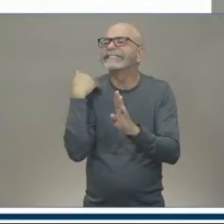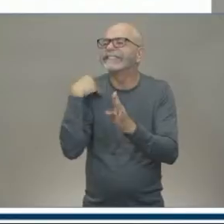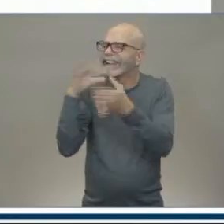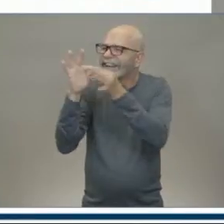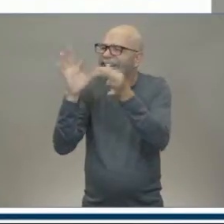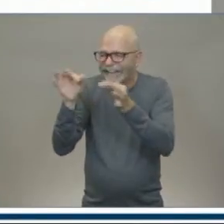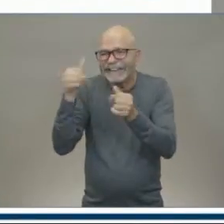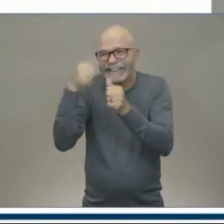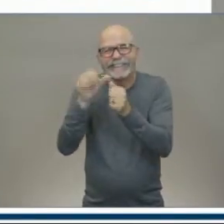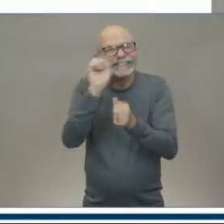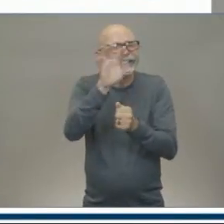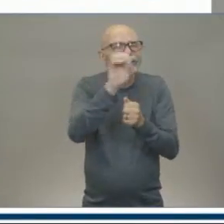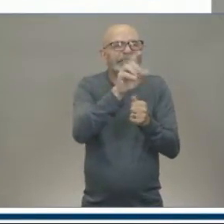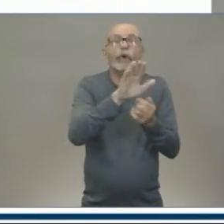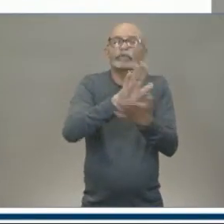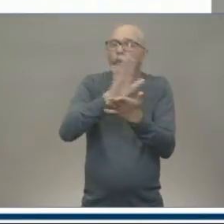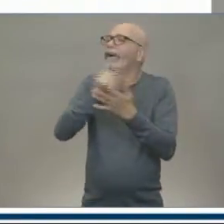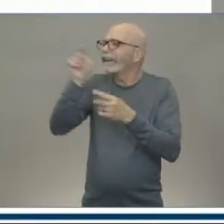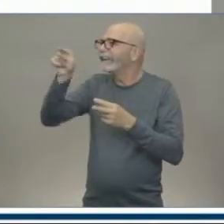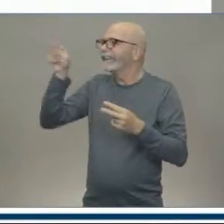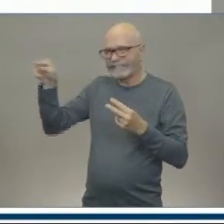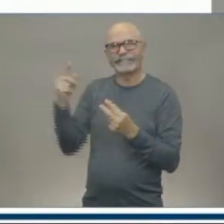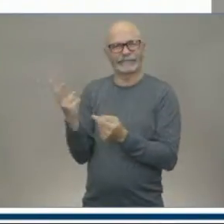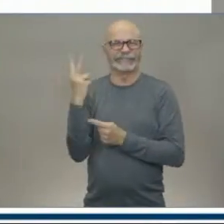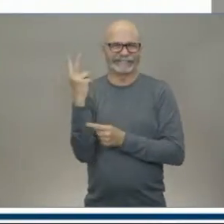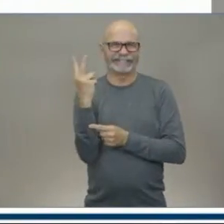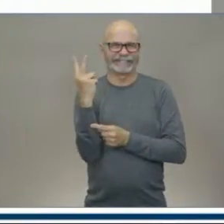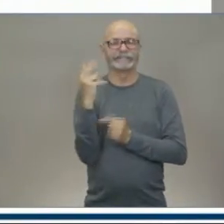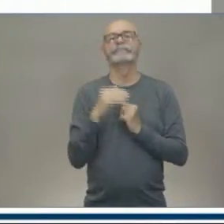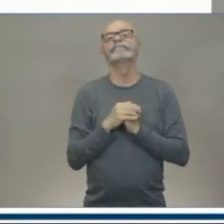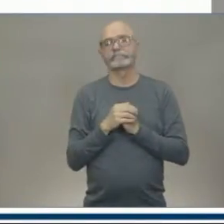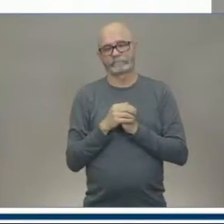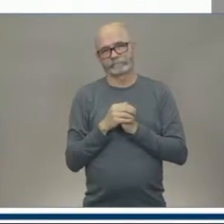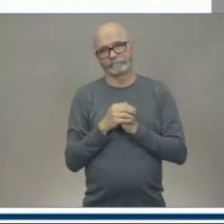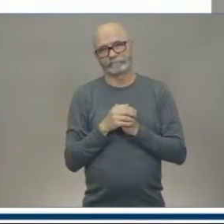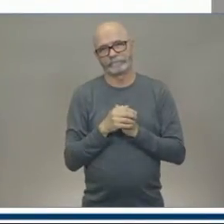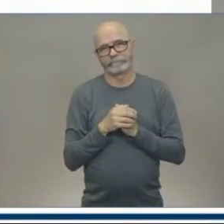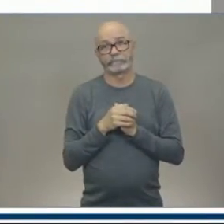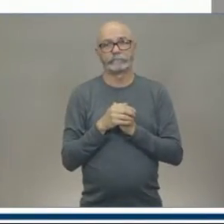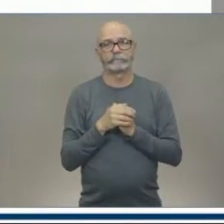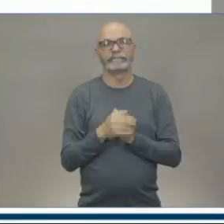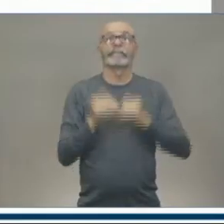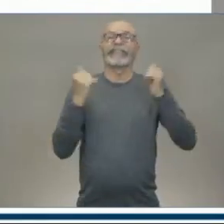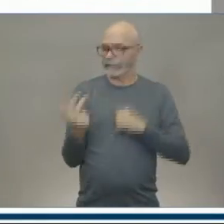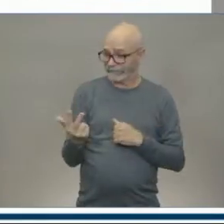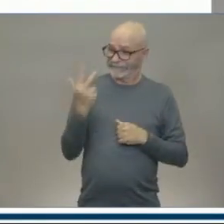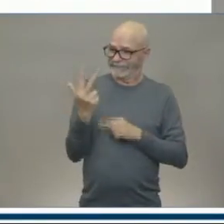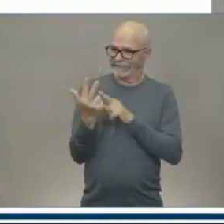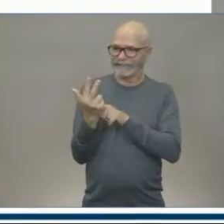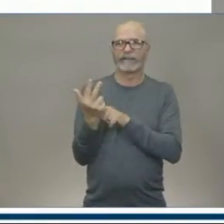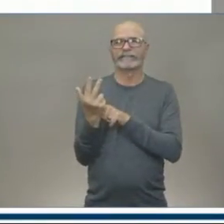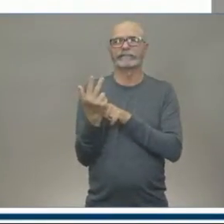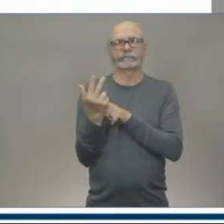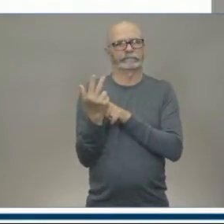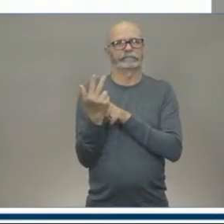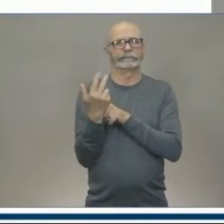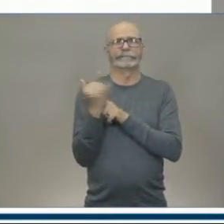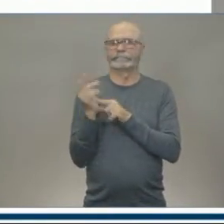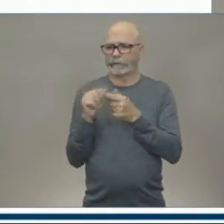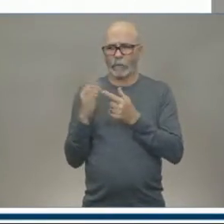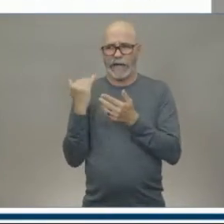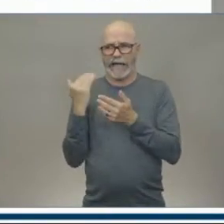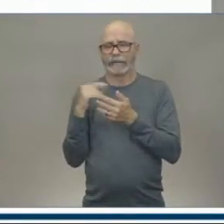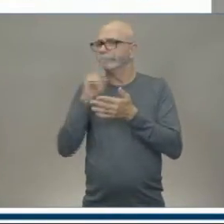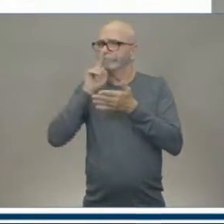the school-based case that was announced last night. 3 of the cases, however, are still under investigation,